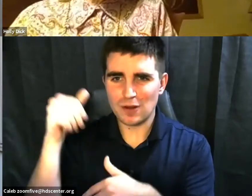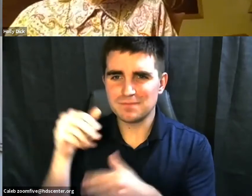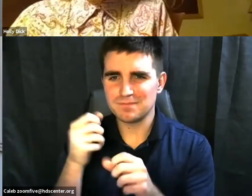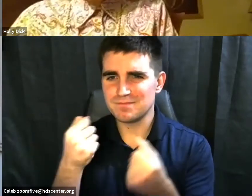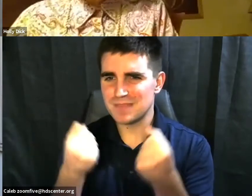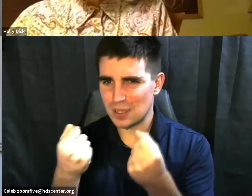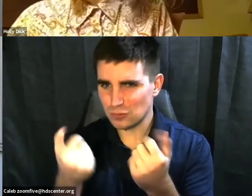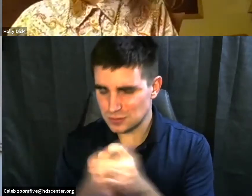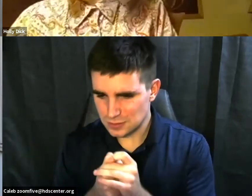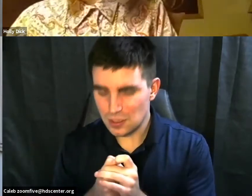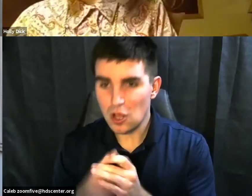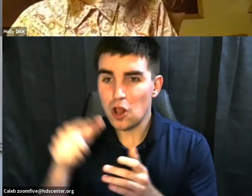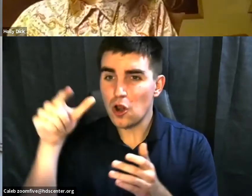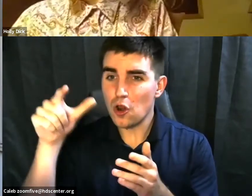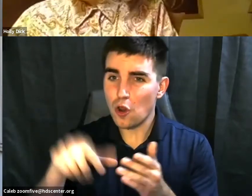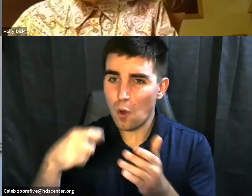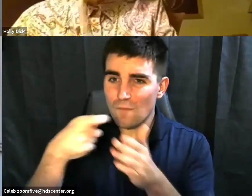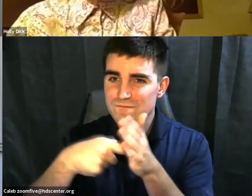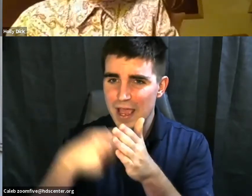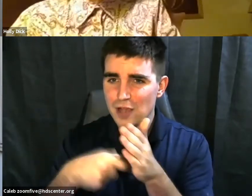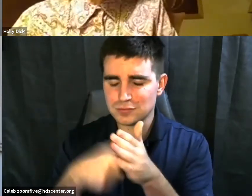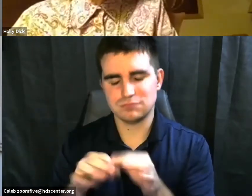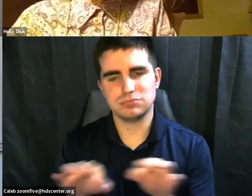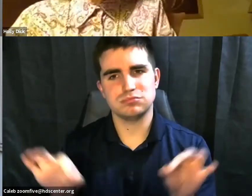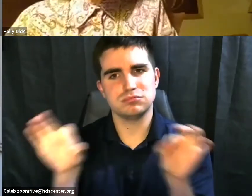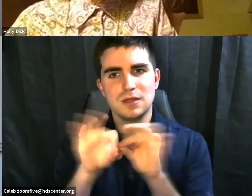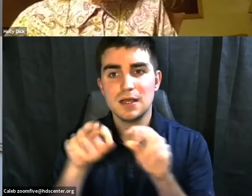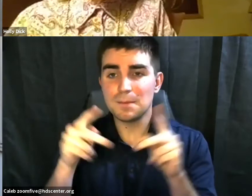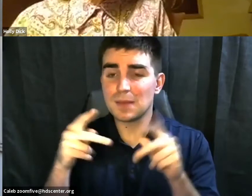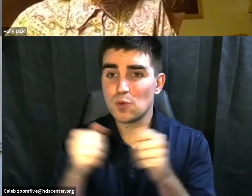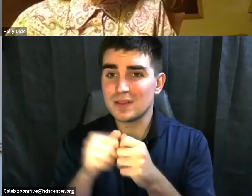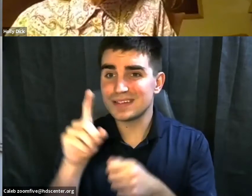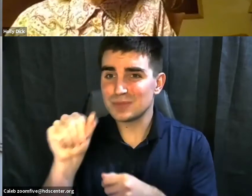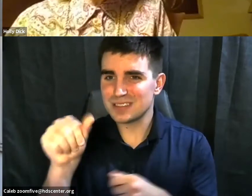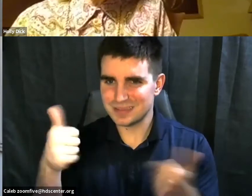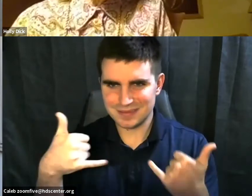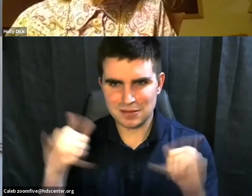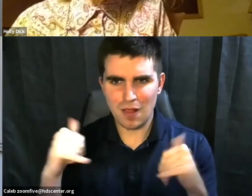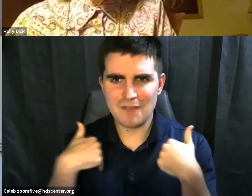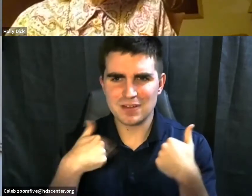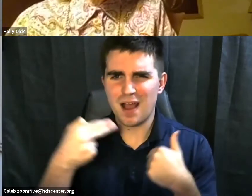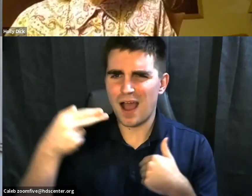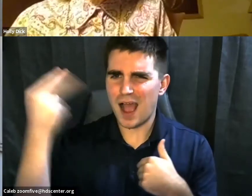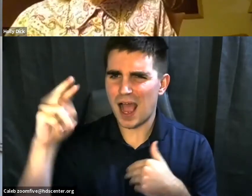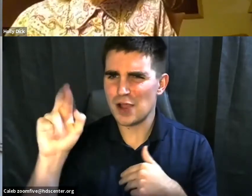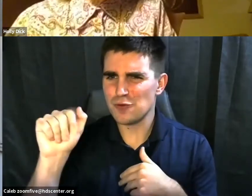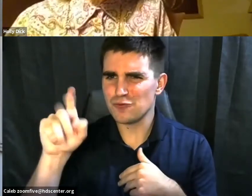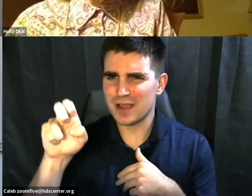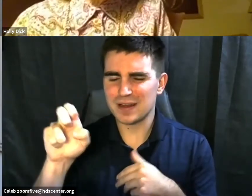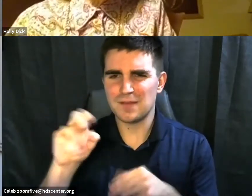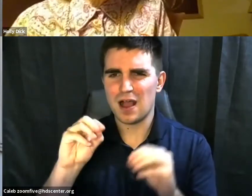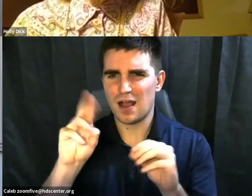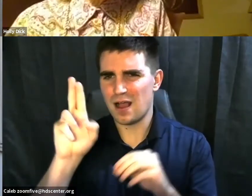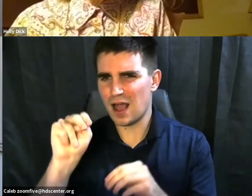Low fares were extremely important. People with disabilities, unfortunately, have still a very high rate of unemployment and very